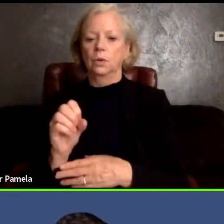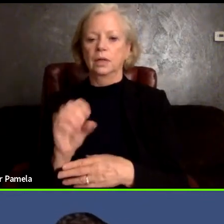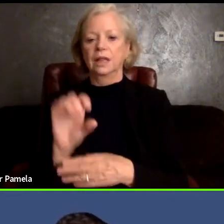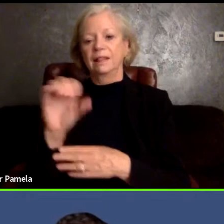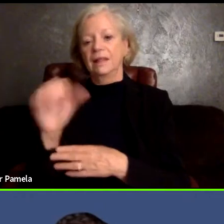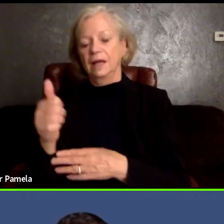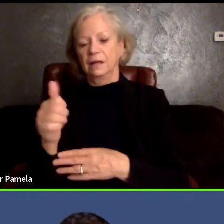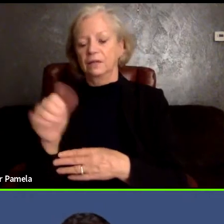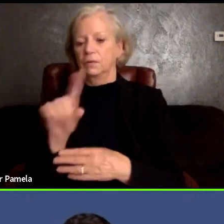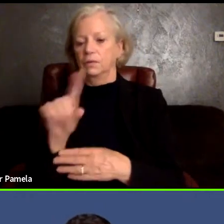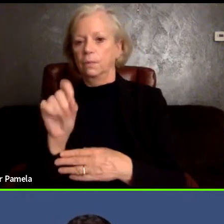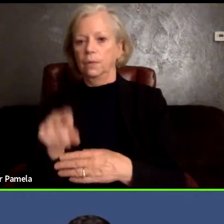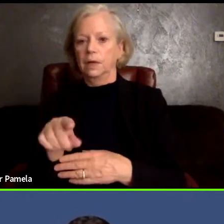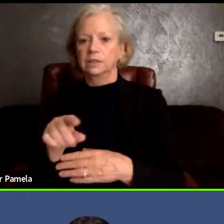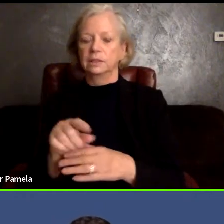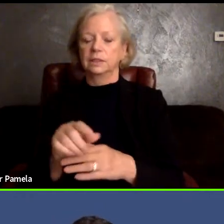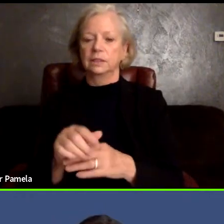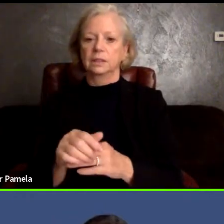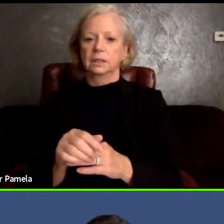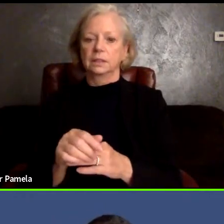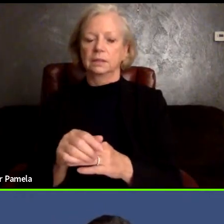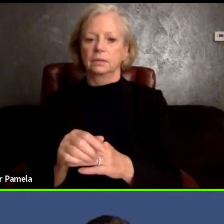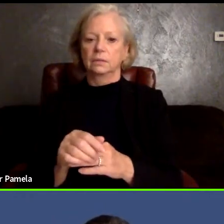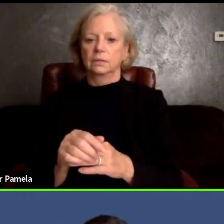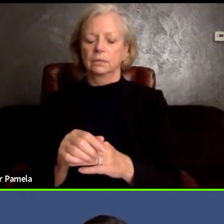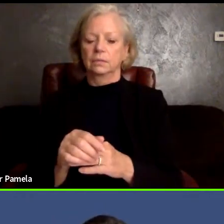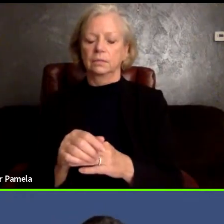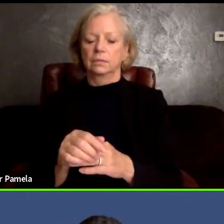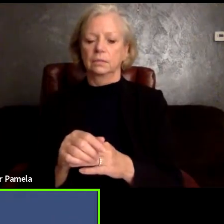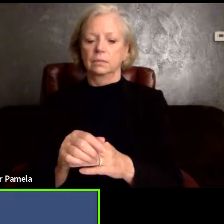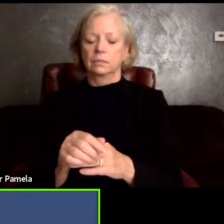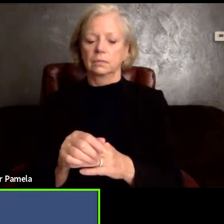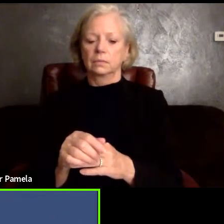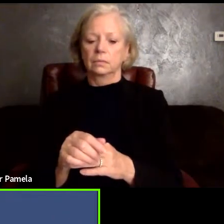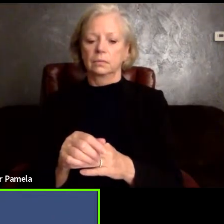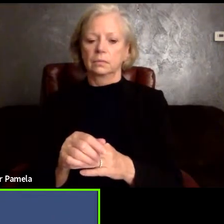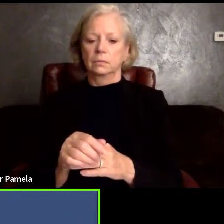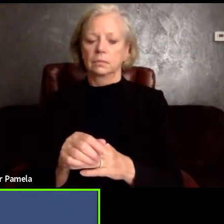question is that there's no